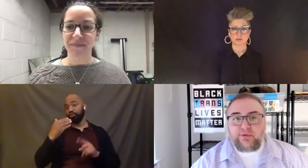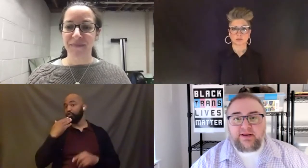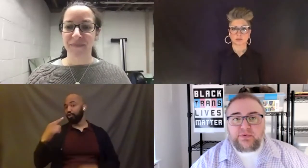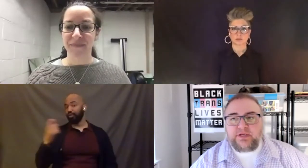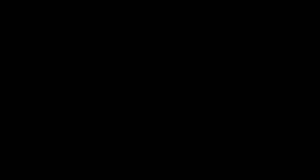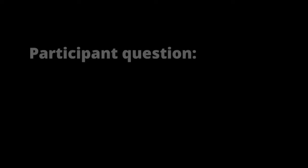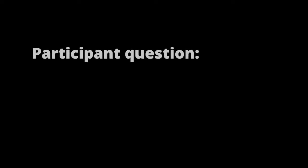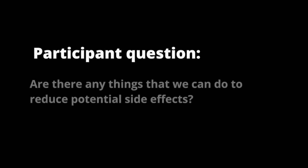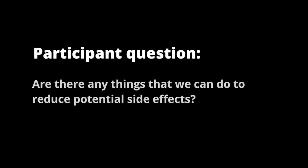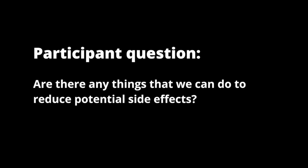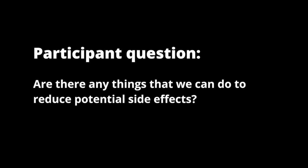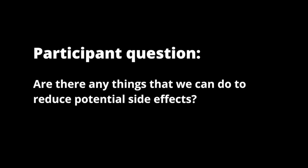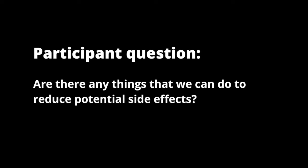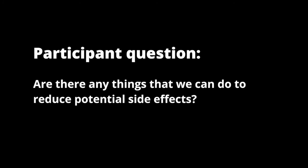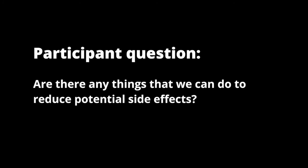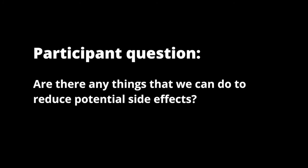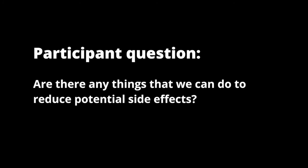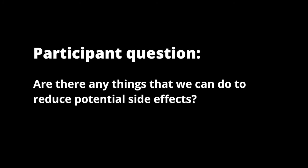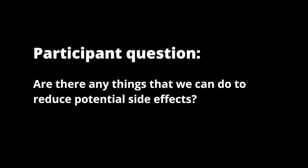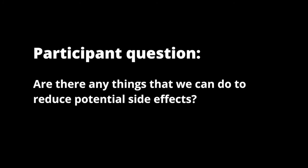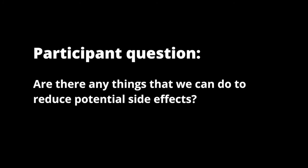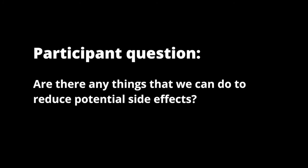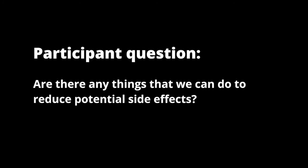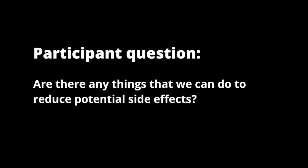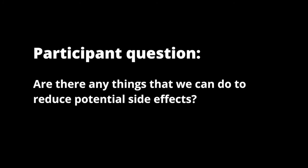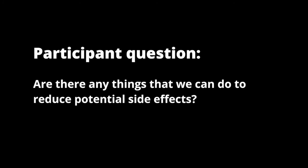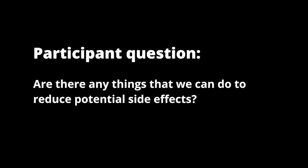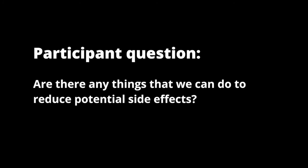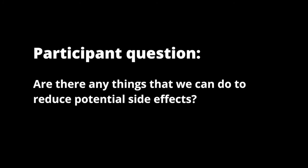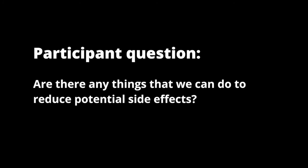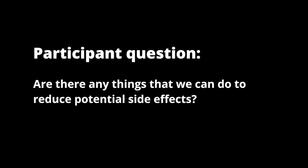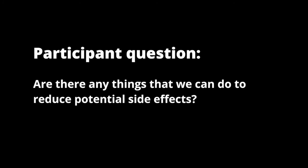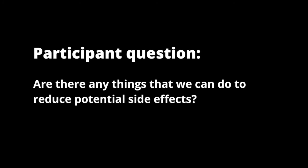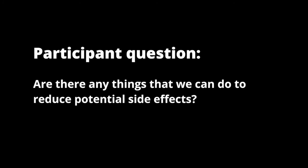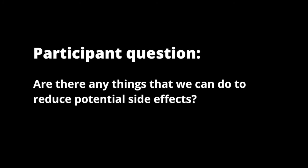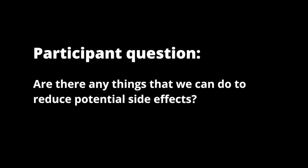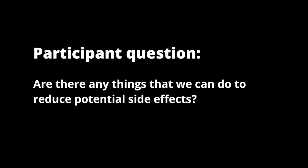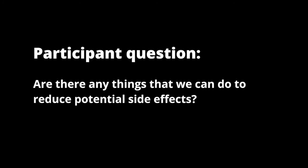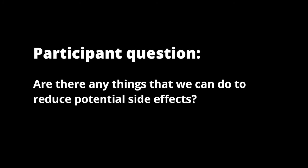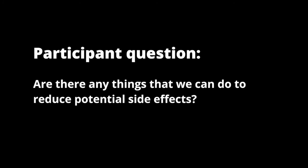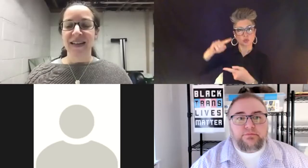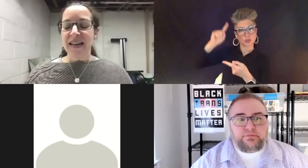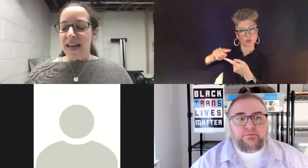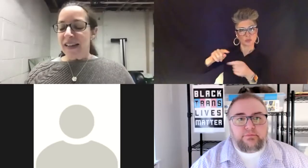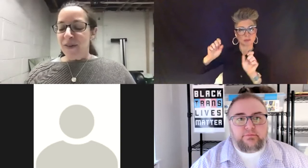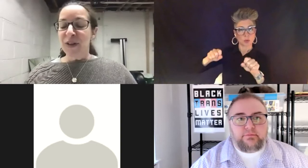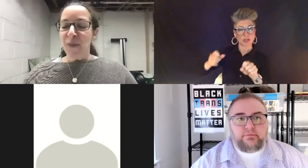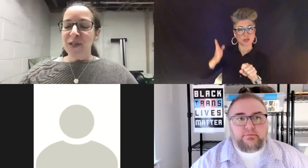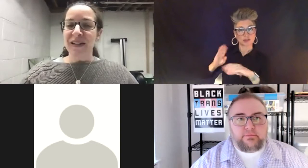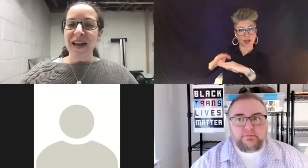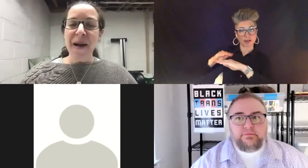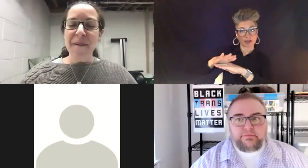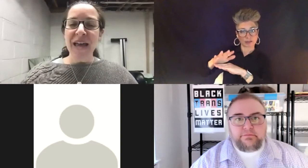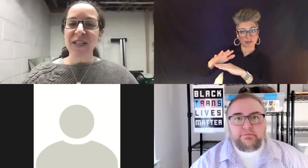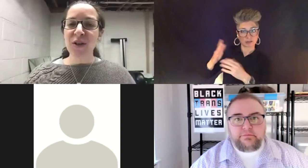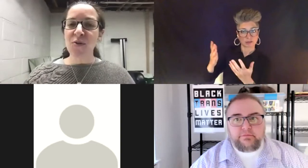So next question is, are there any things that we can do to reduce potential side effects? Good